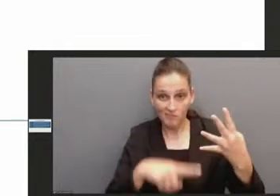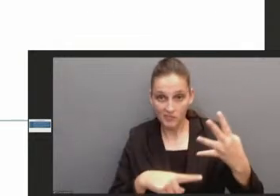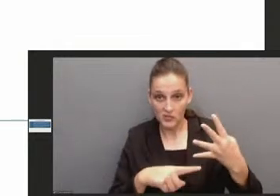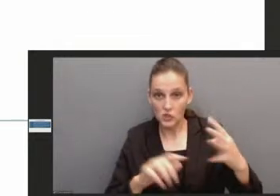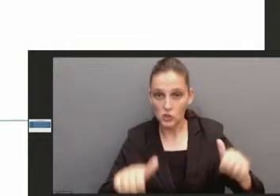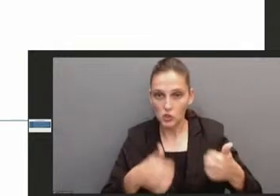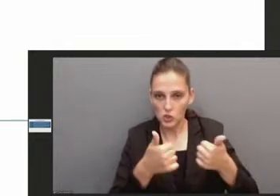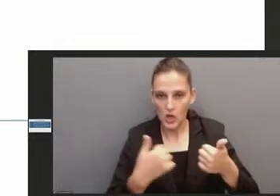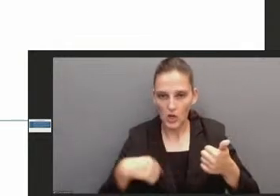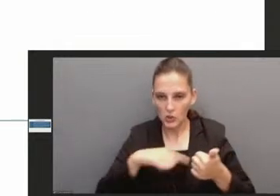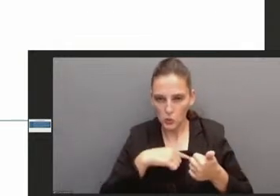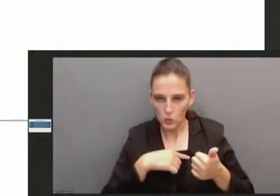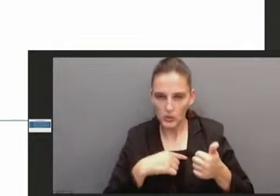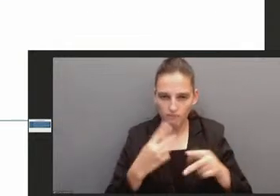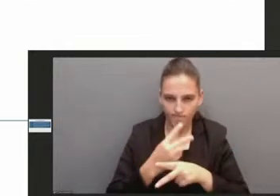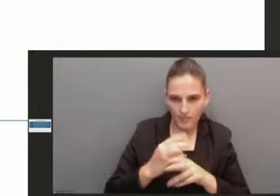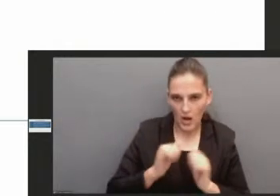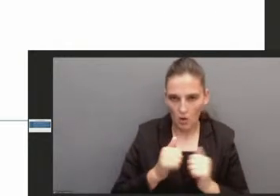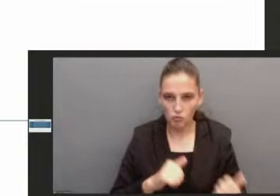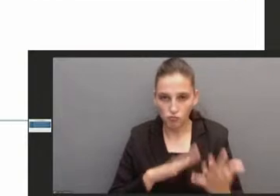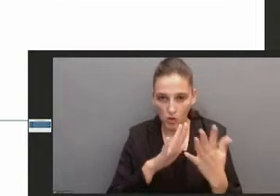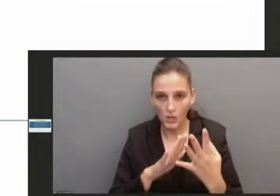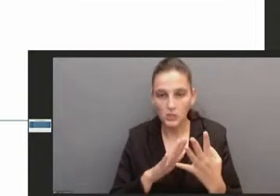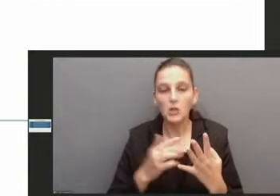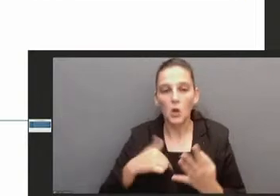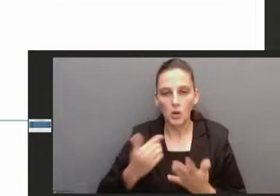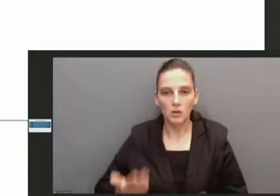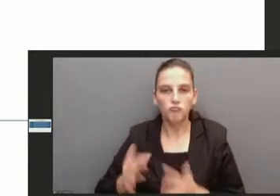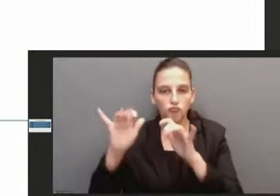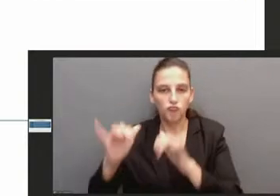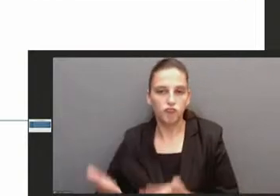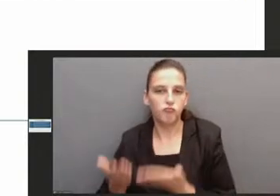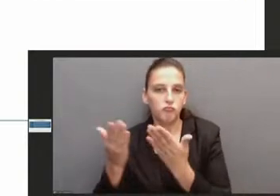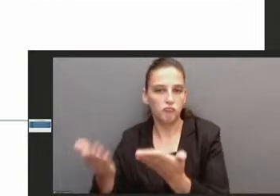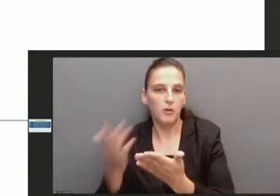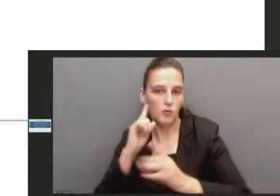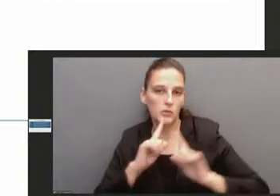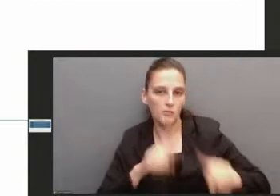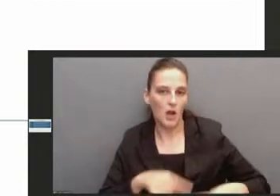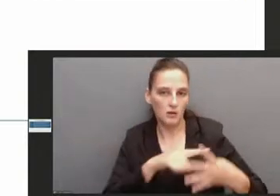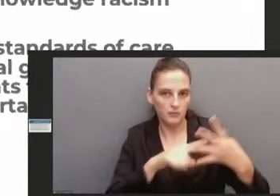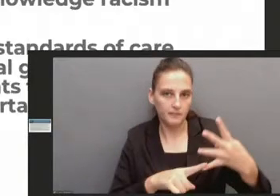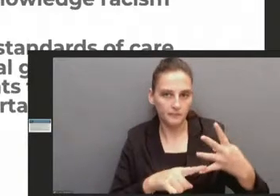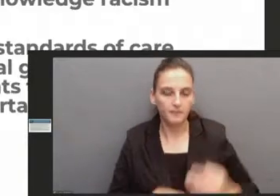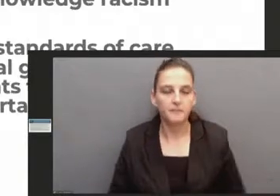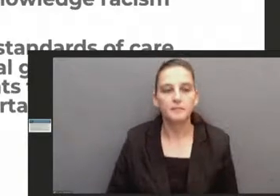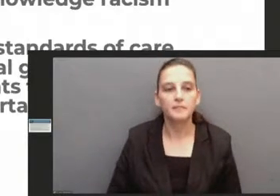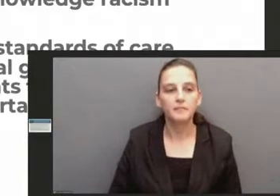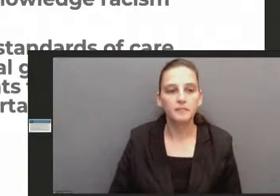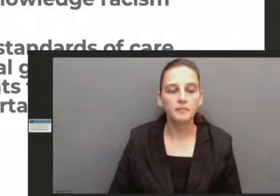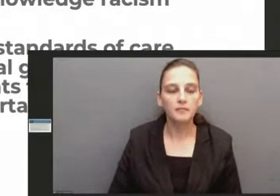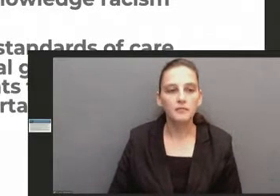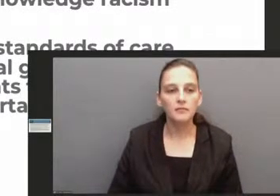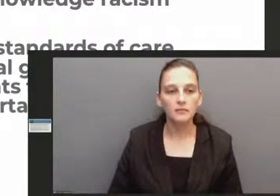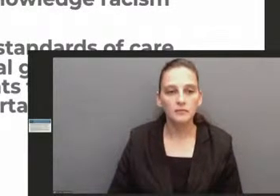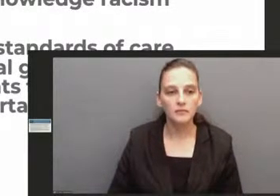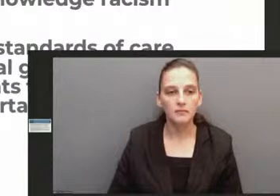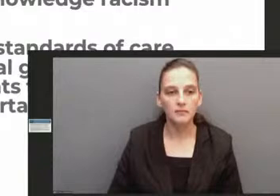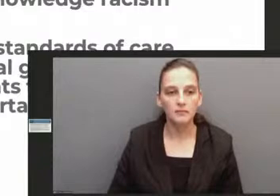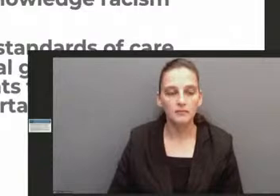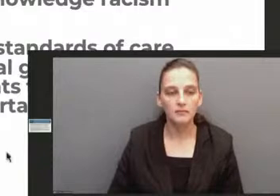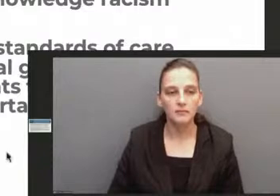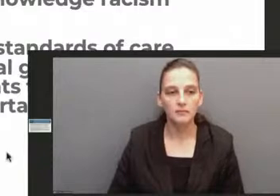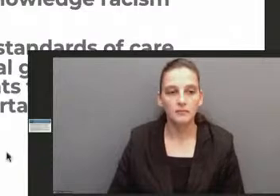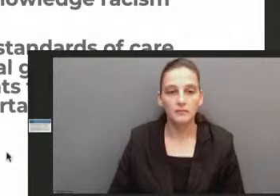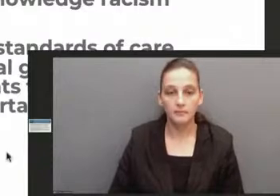that we sought to address, we identified a set of recommendations to respond. Next slide, please. To